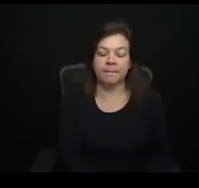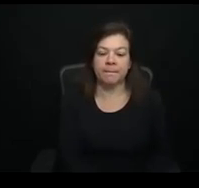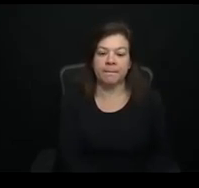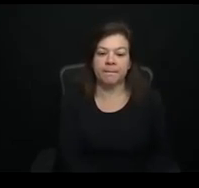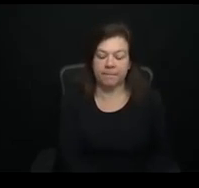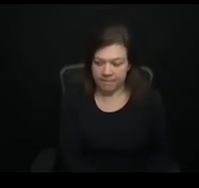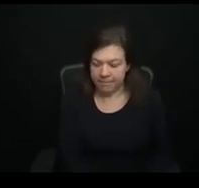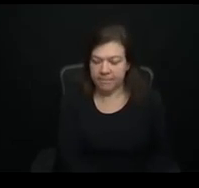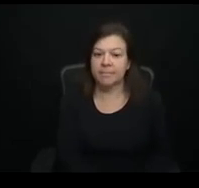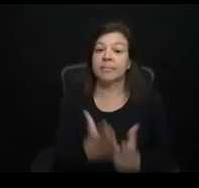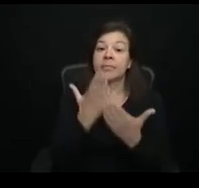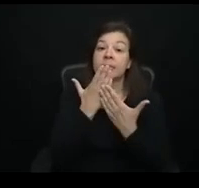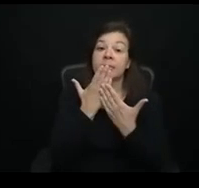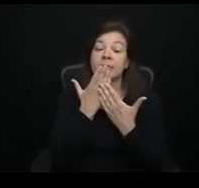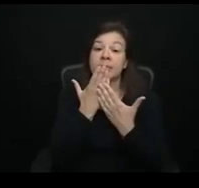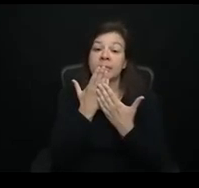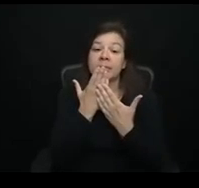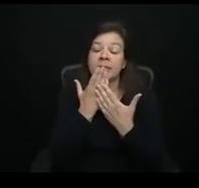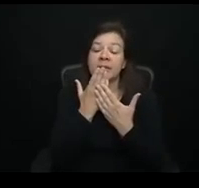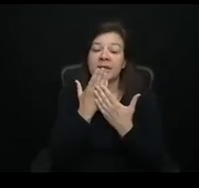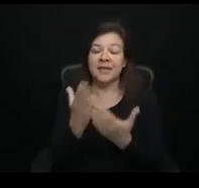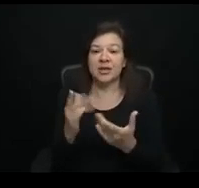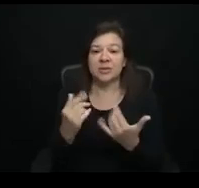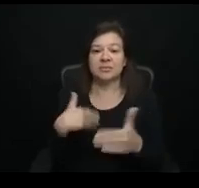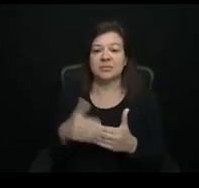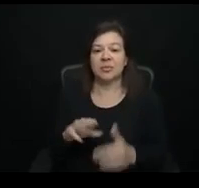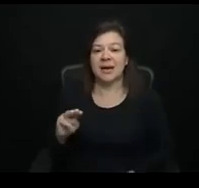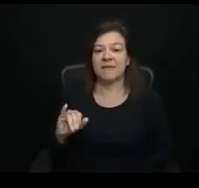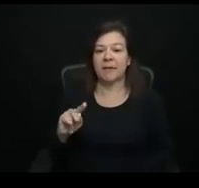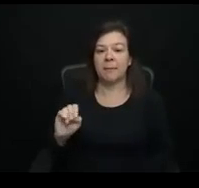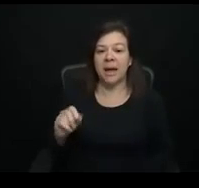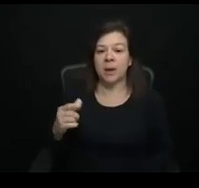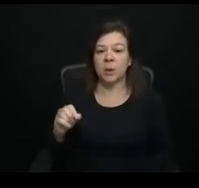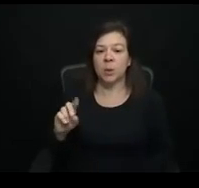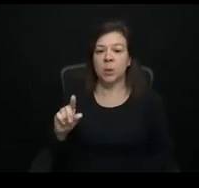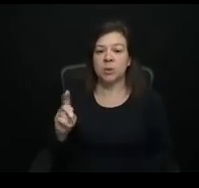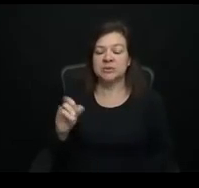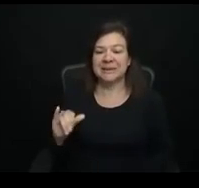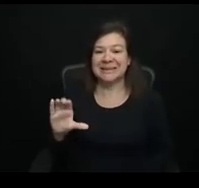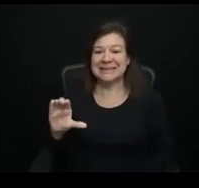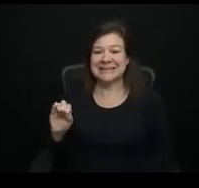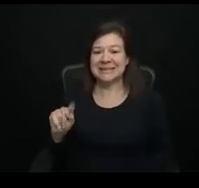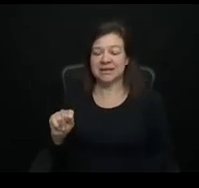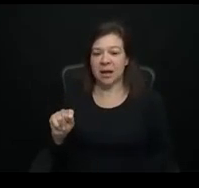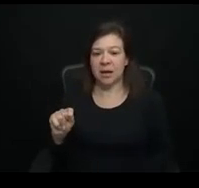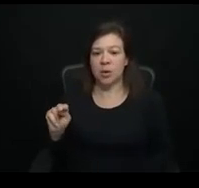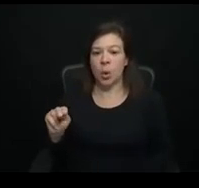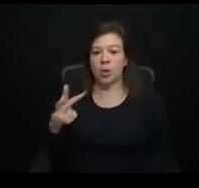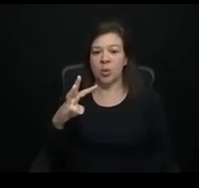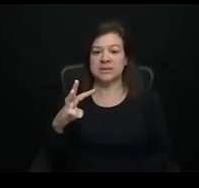Thank you, Commissioner. Next, we have Mike Goolsby, the CDOT Northwest Colorado Regional Director. He's going to talk about I-70.